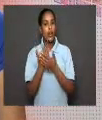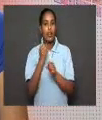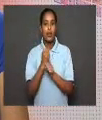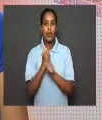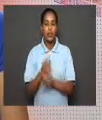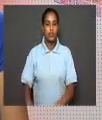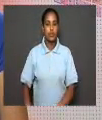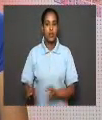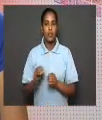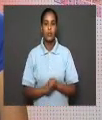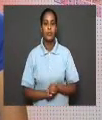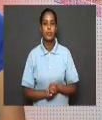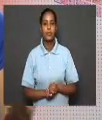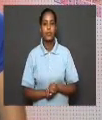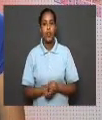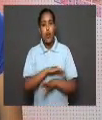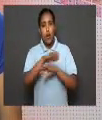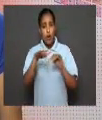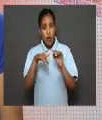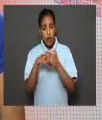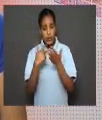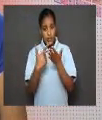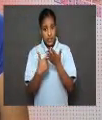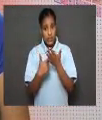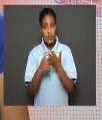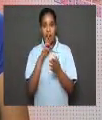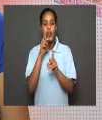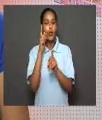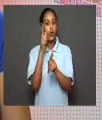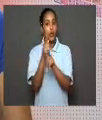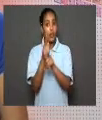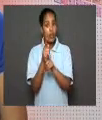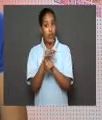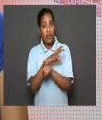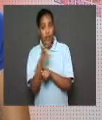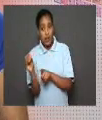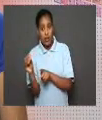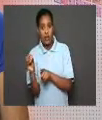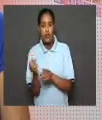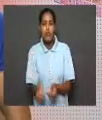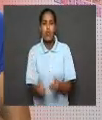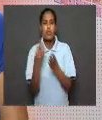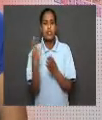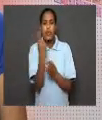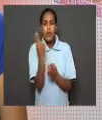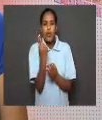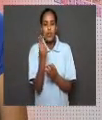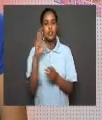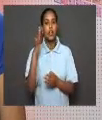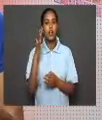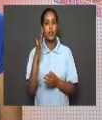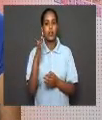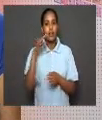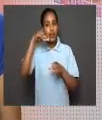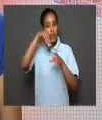Great work, students! All of these are correct and are the most important